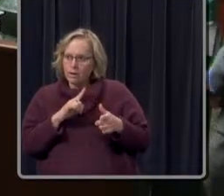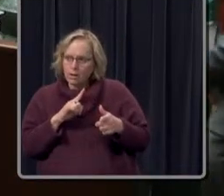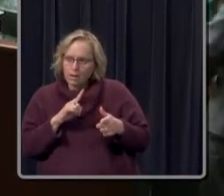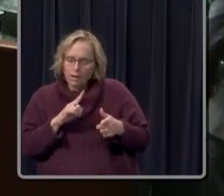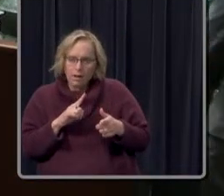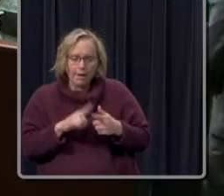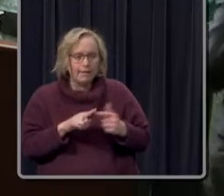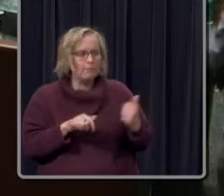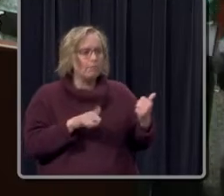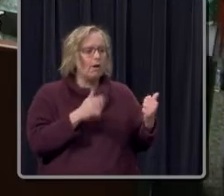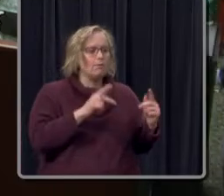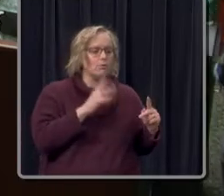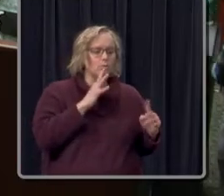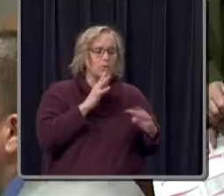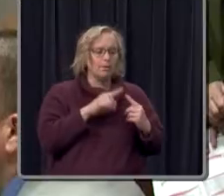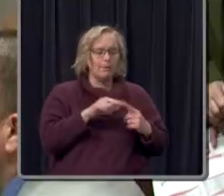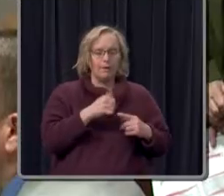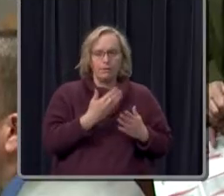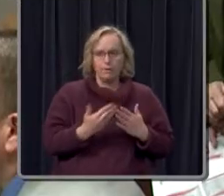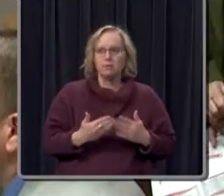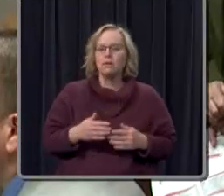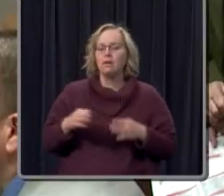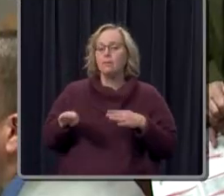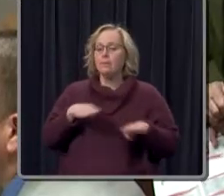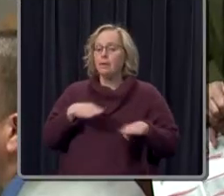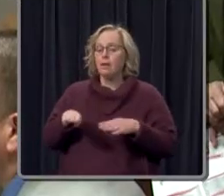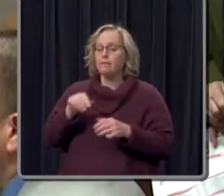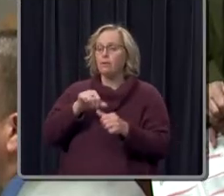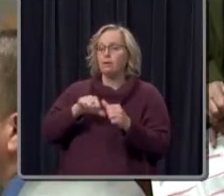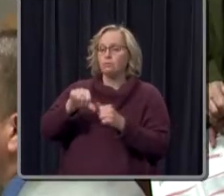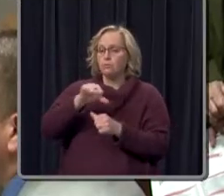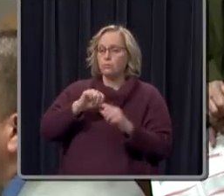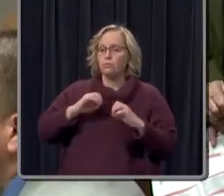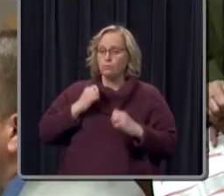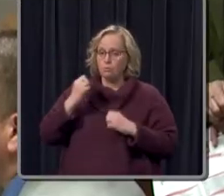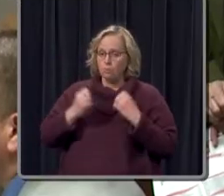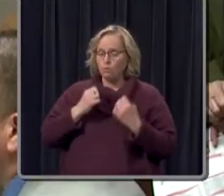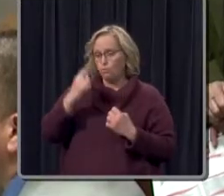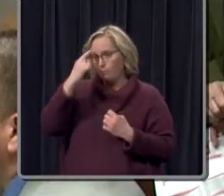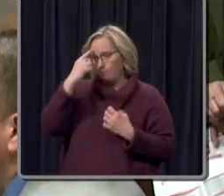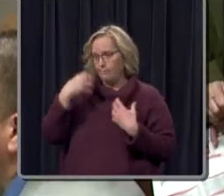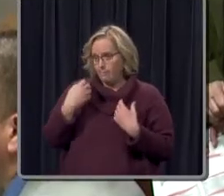of that? So for behavior and social emotional learning and mental health,